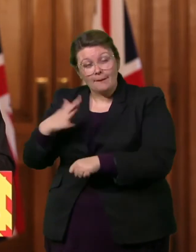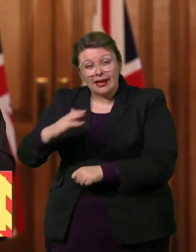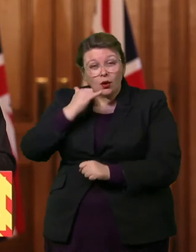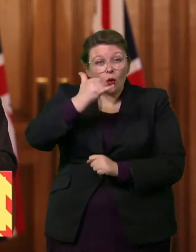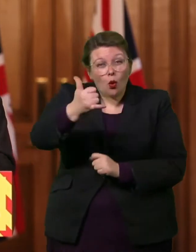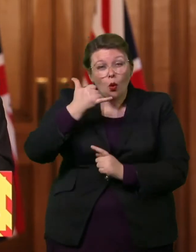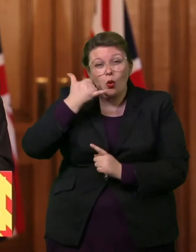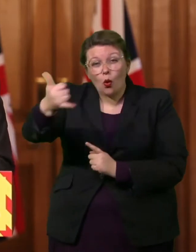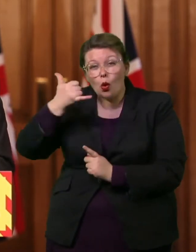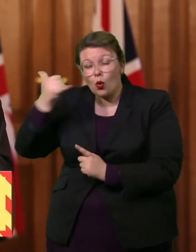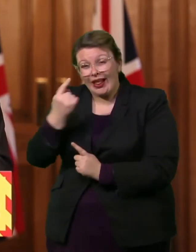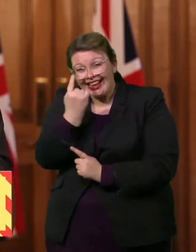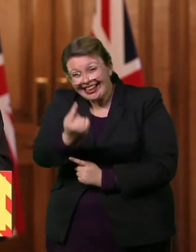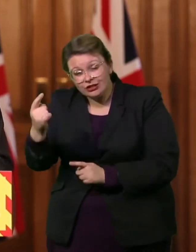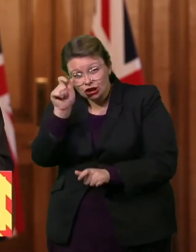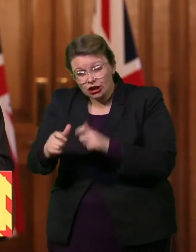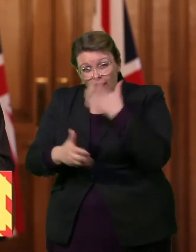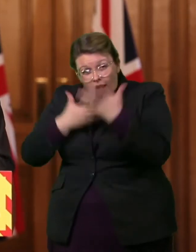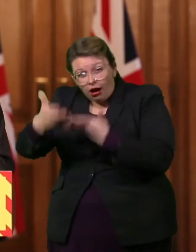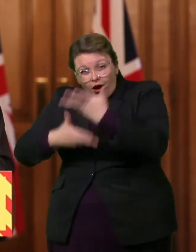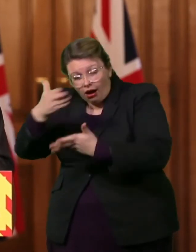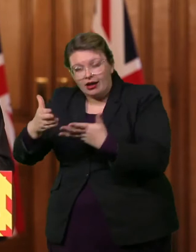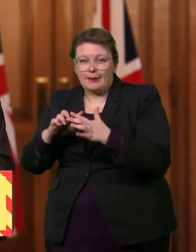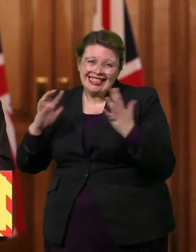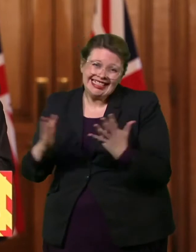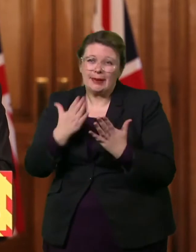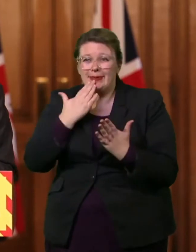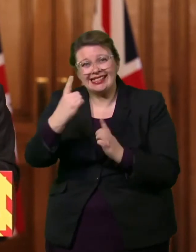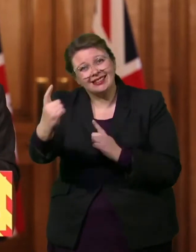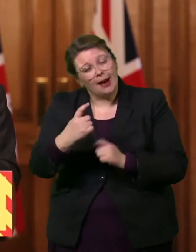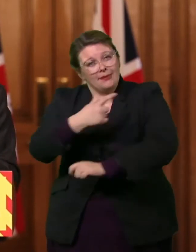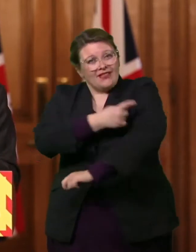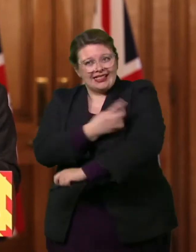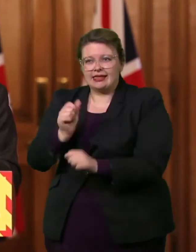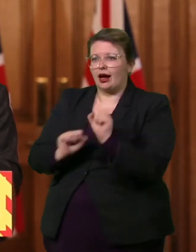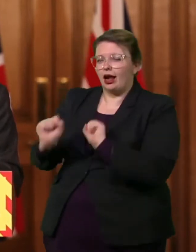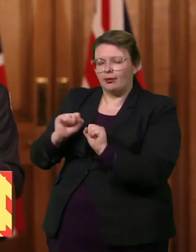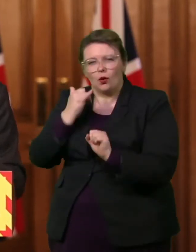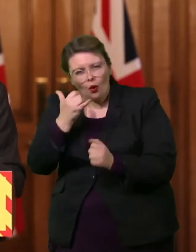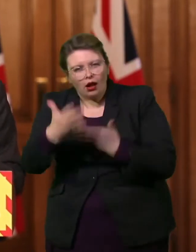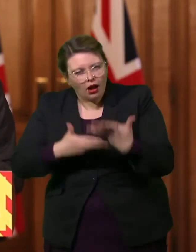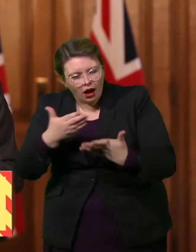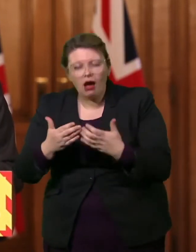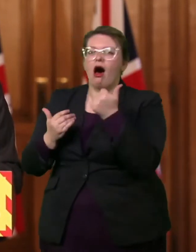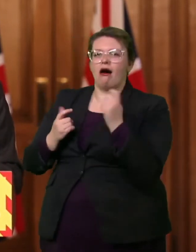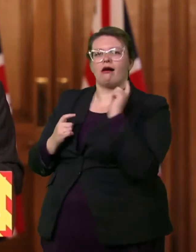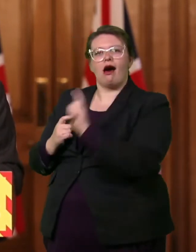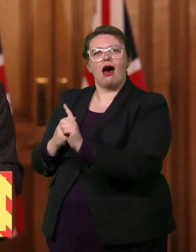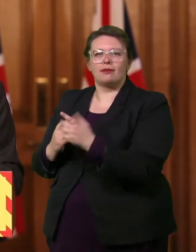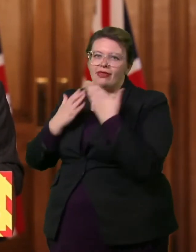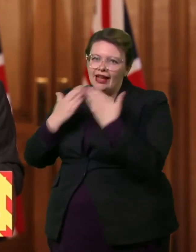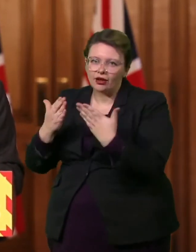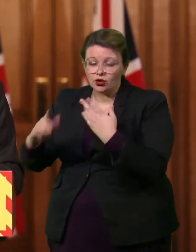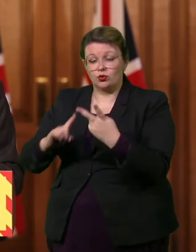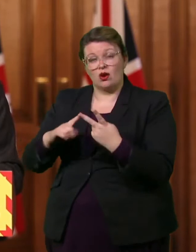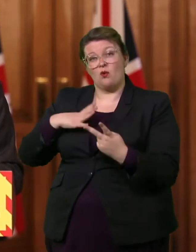vaccine and urging them to come forward and get jabbed. I also want to thank the whole team in Coventry and Warwickshire, who have